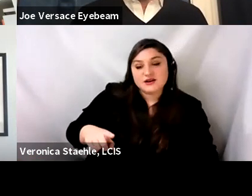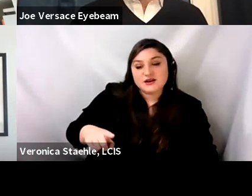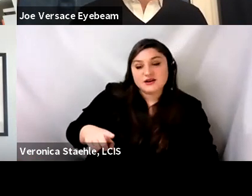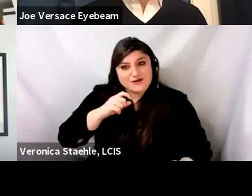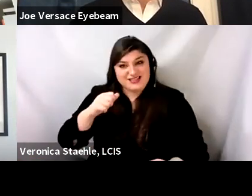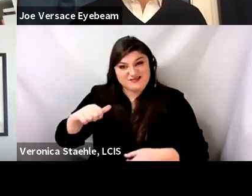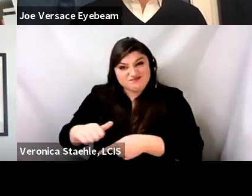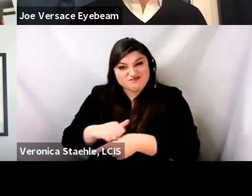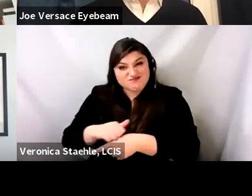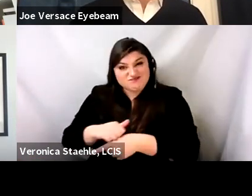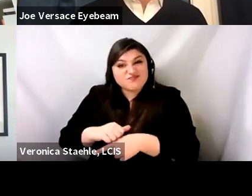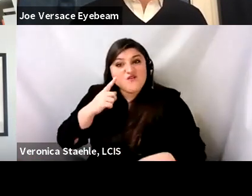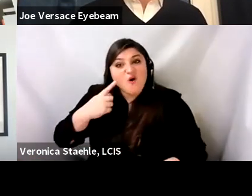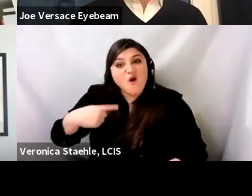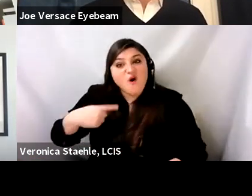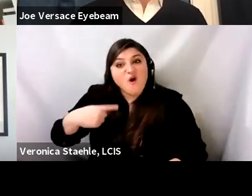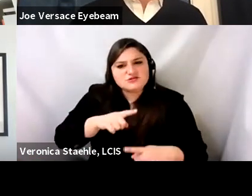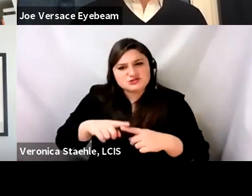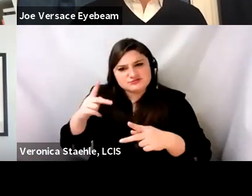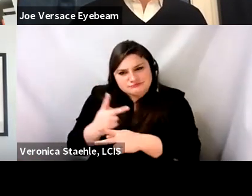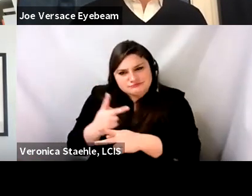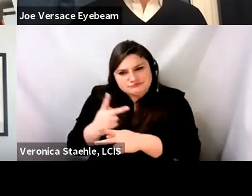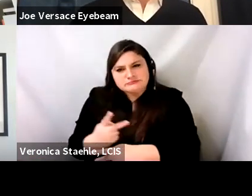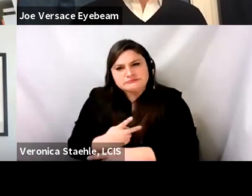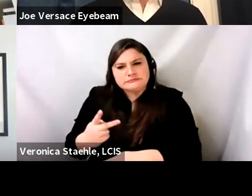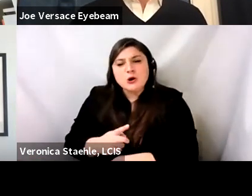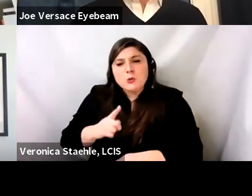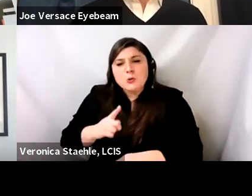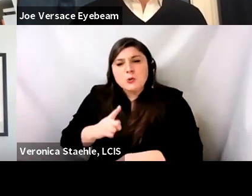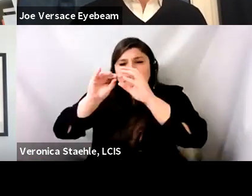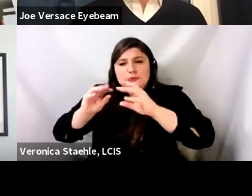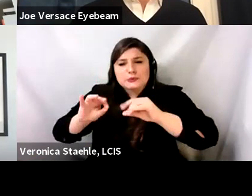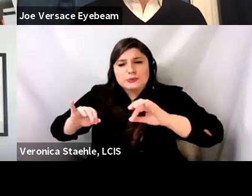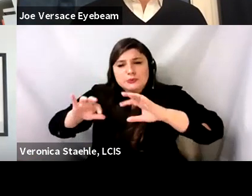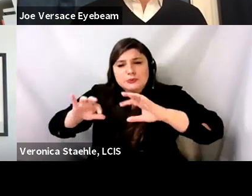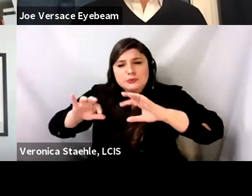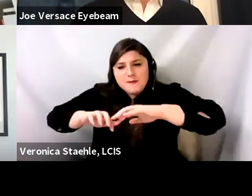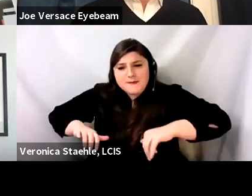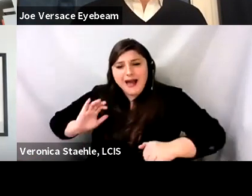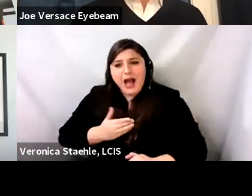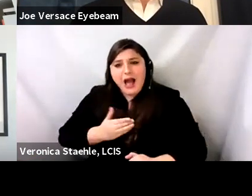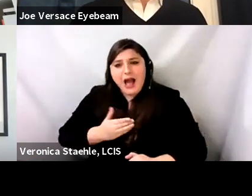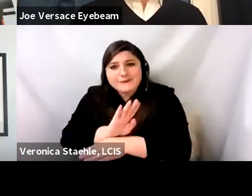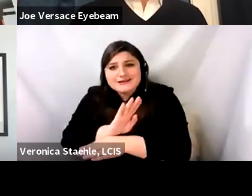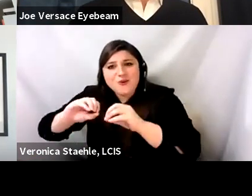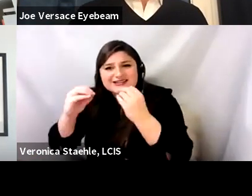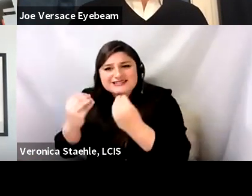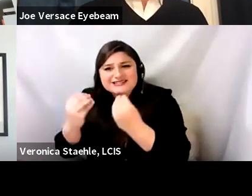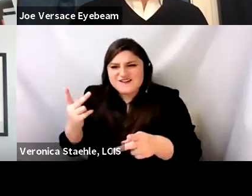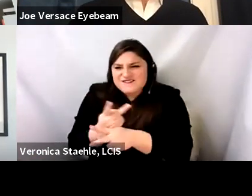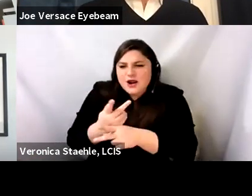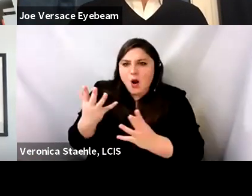out several different paths that so we knew that we would have options. Depending on whatever junction we came to.